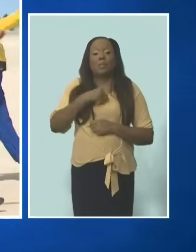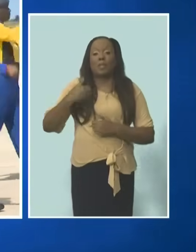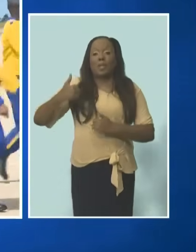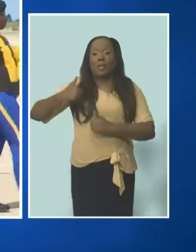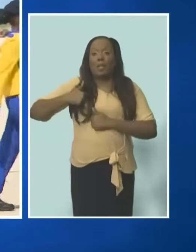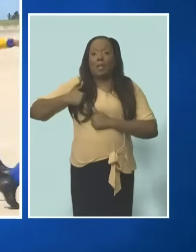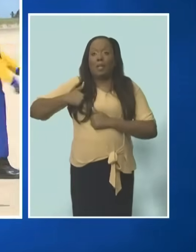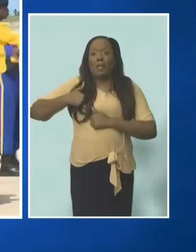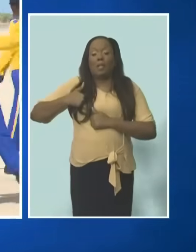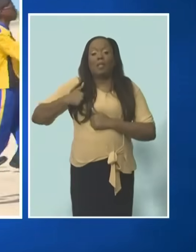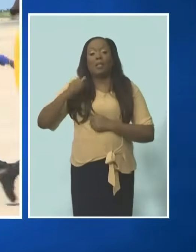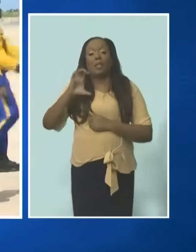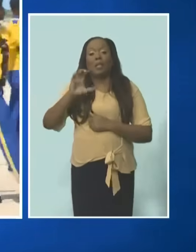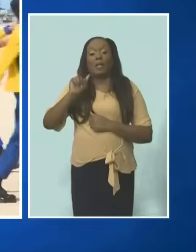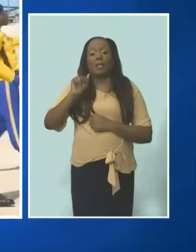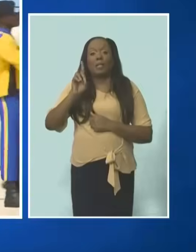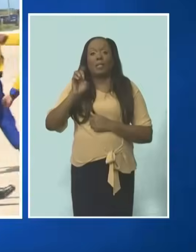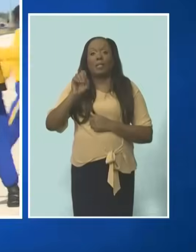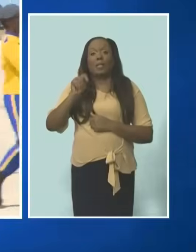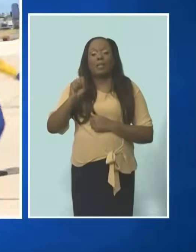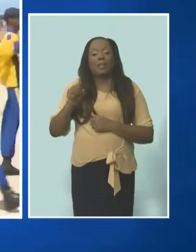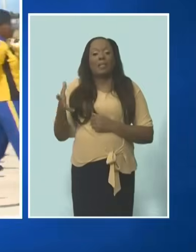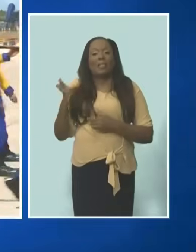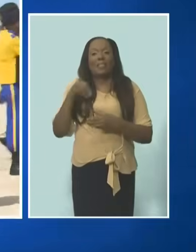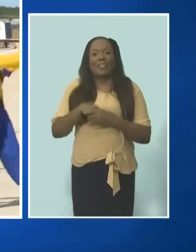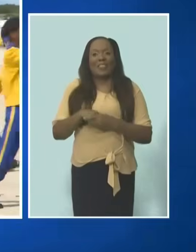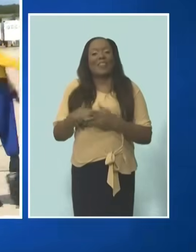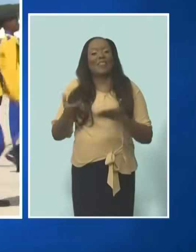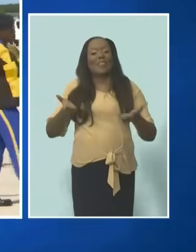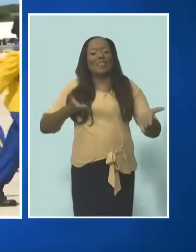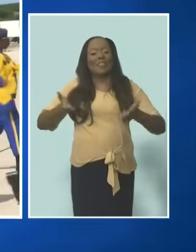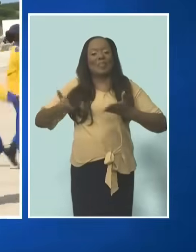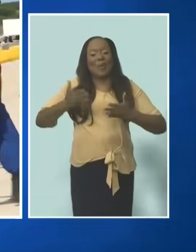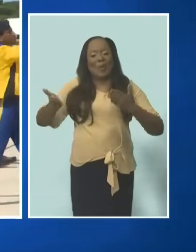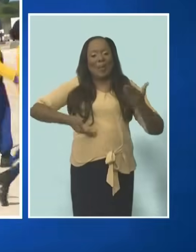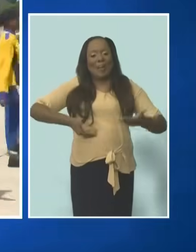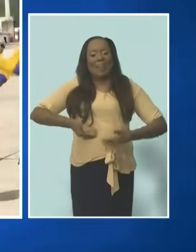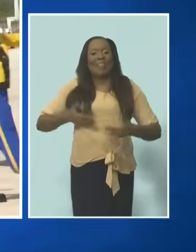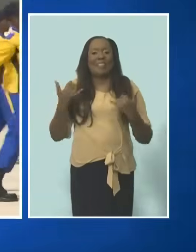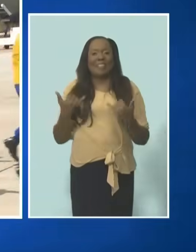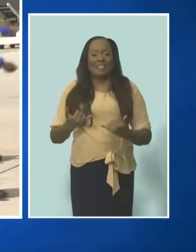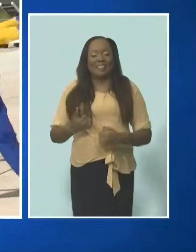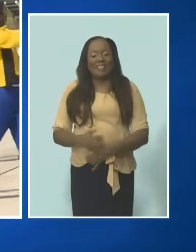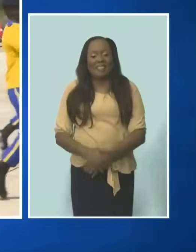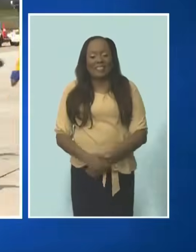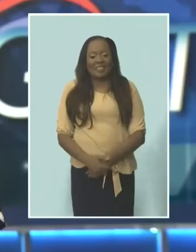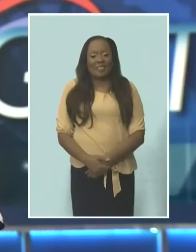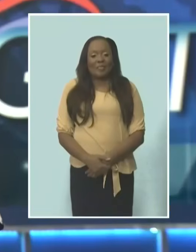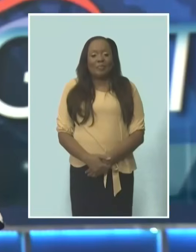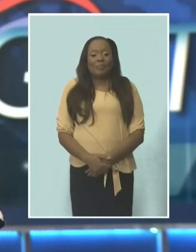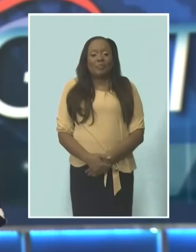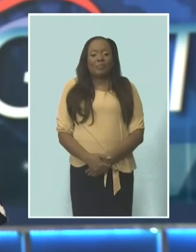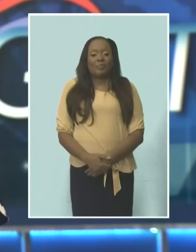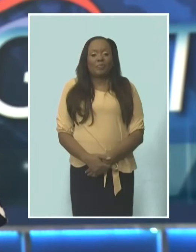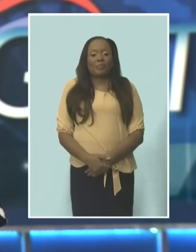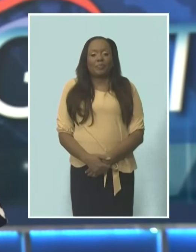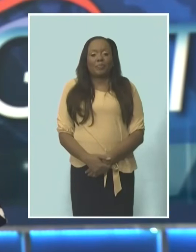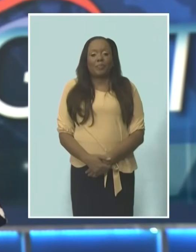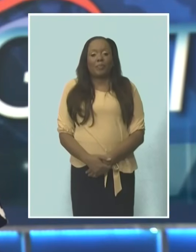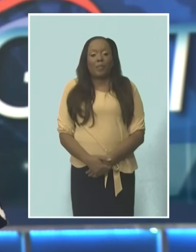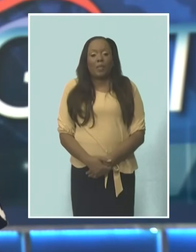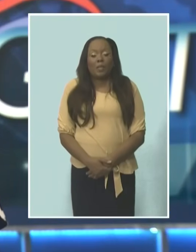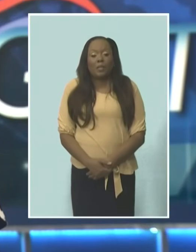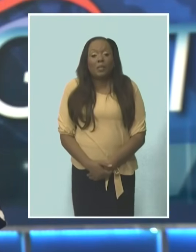Corps participated in the unveiling ceremony. Anesta Henry, CBC News.